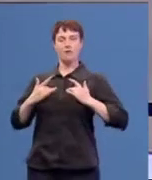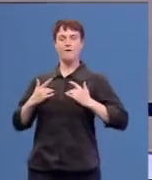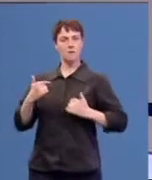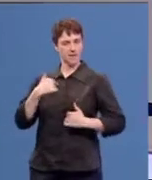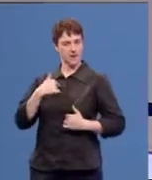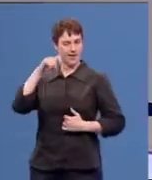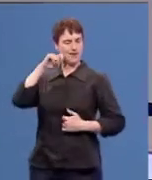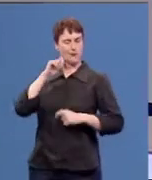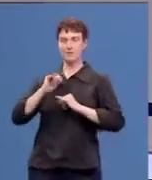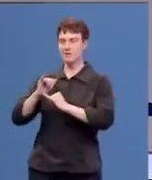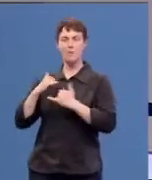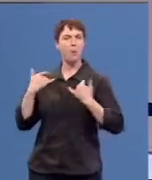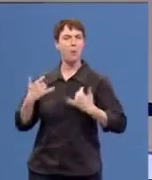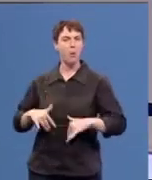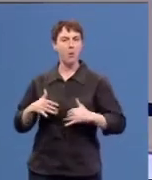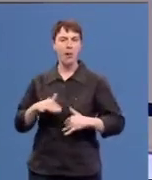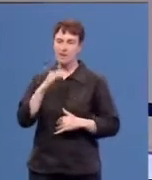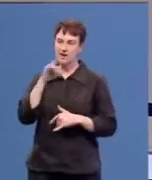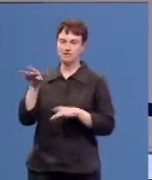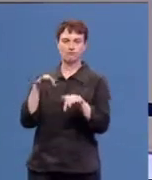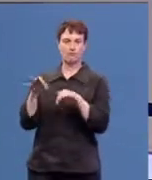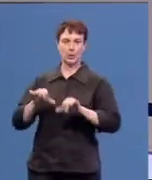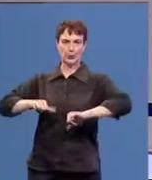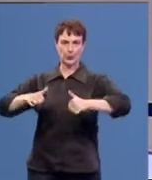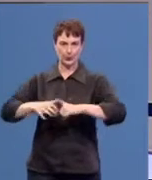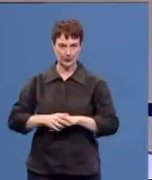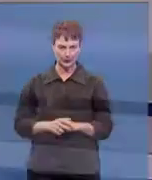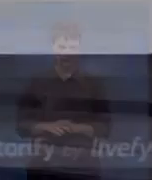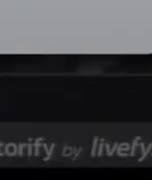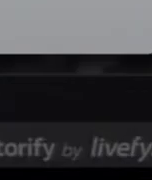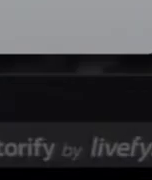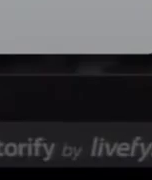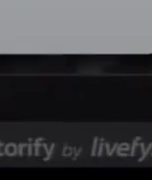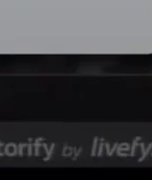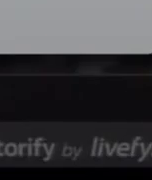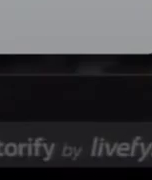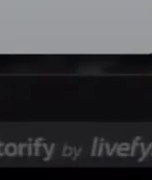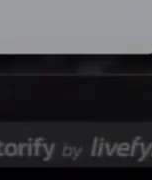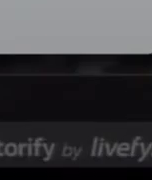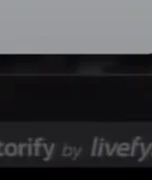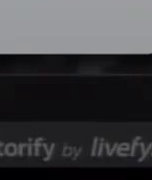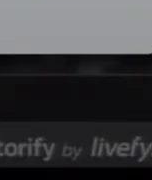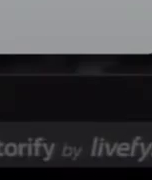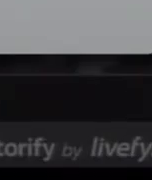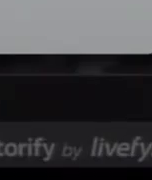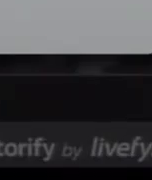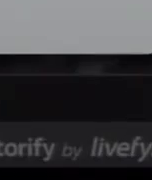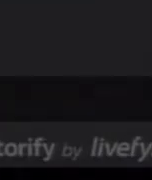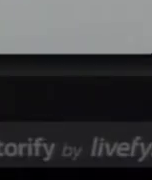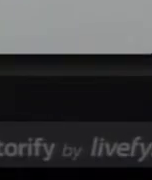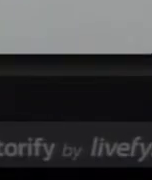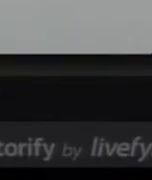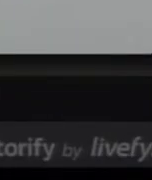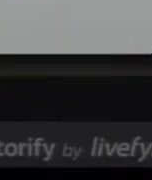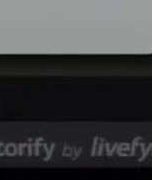inadequate to describe this man. R.I.P. Mandela. And also J. Cole saying that Mandela, what a life, what a man, rest in